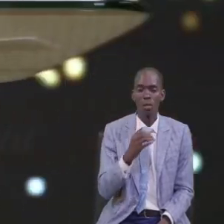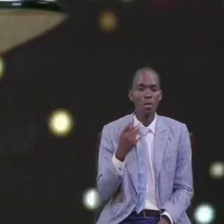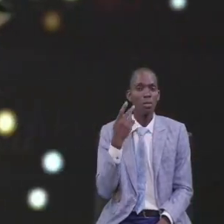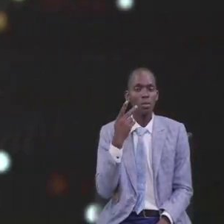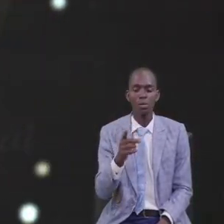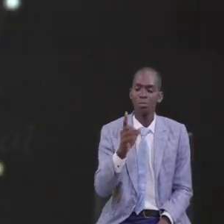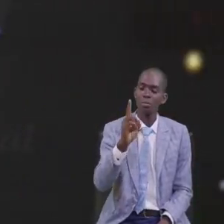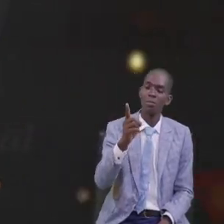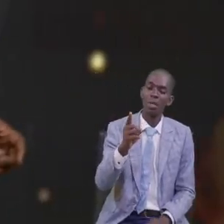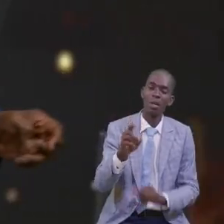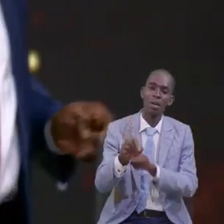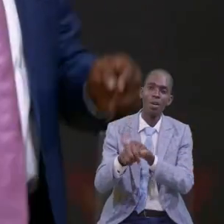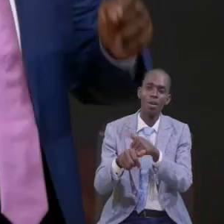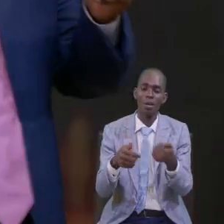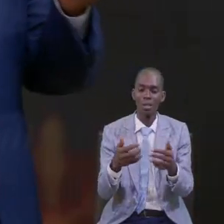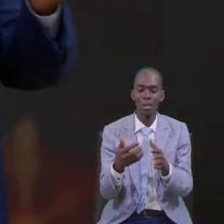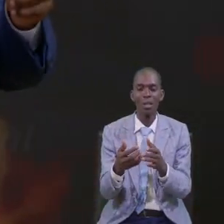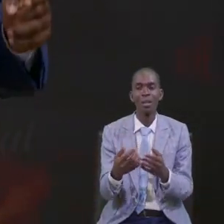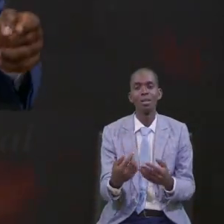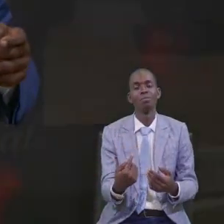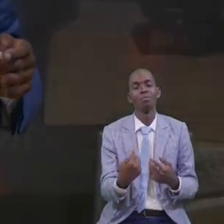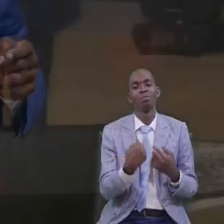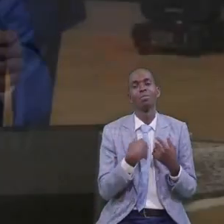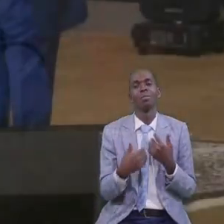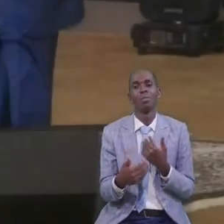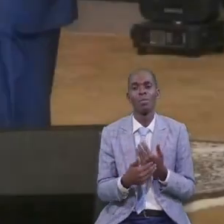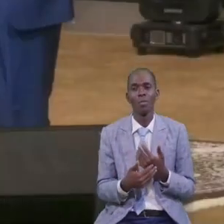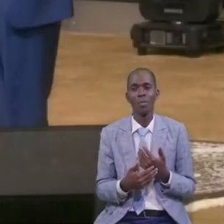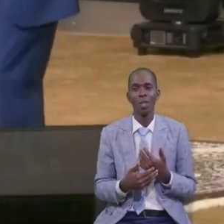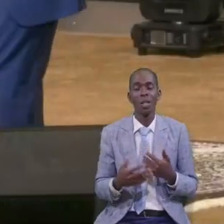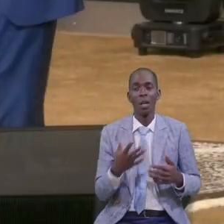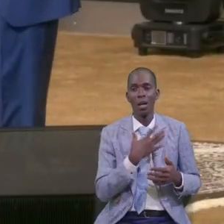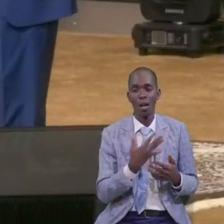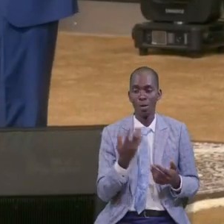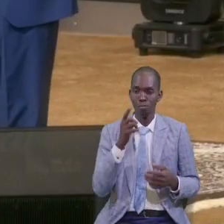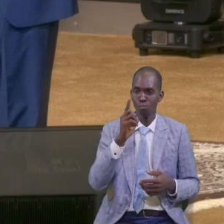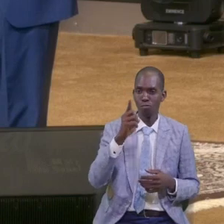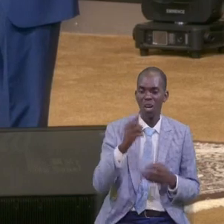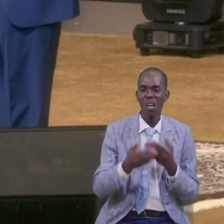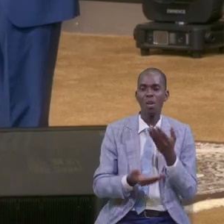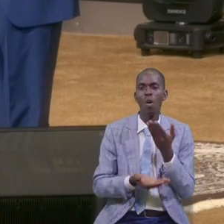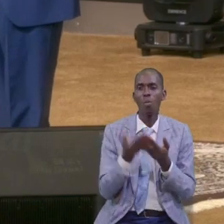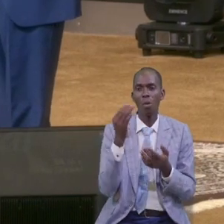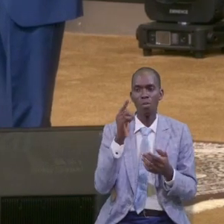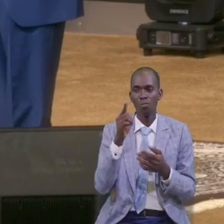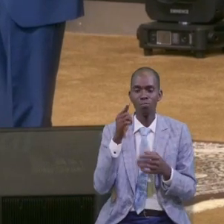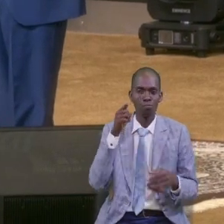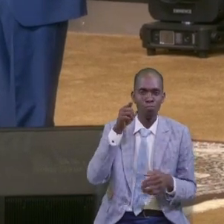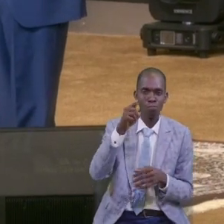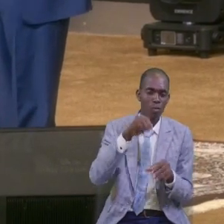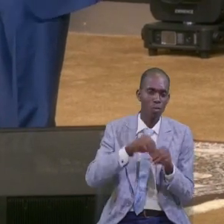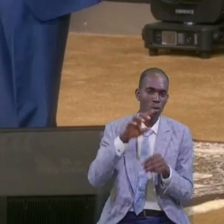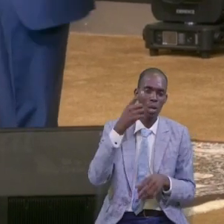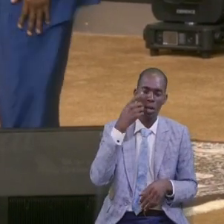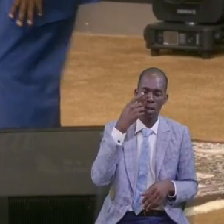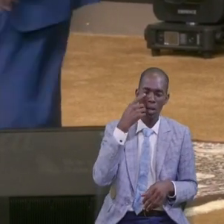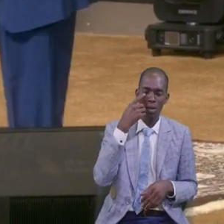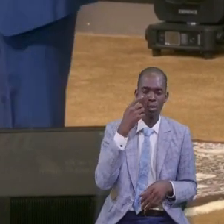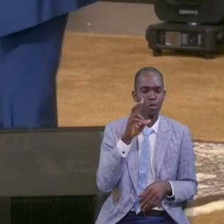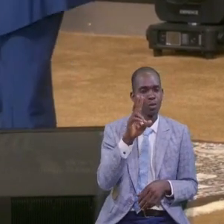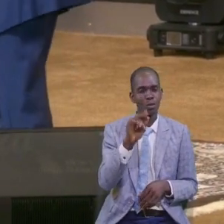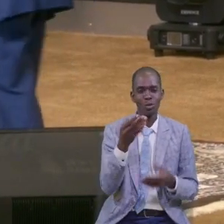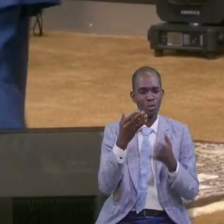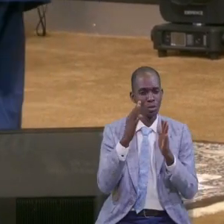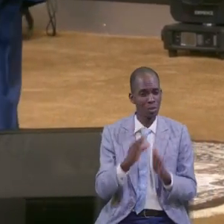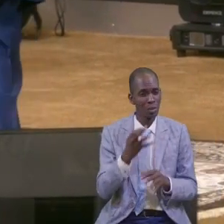they point their fingers like this as if they want to, poke their hands into our eyes. No, servants of God,